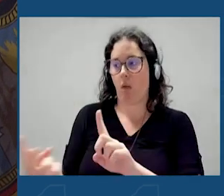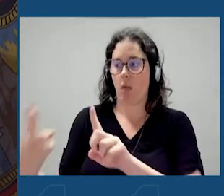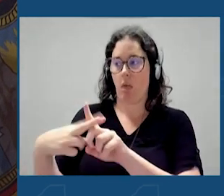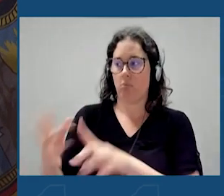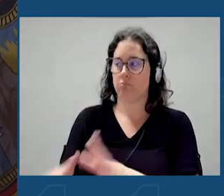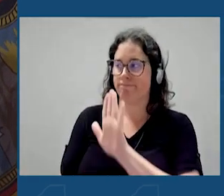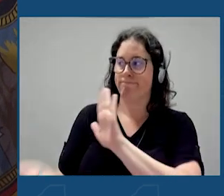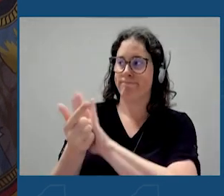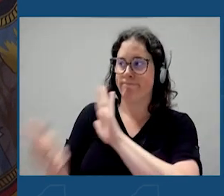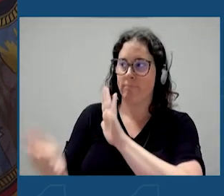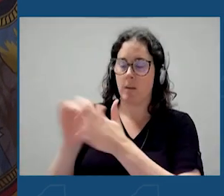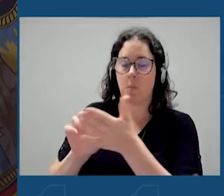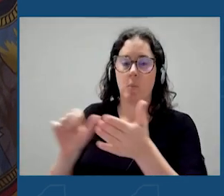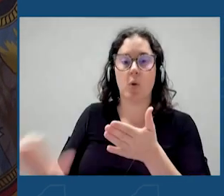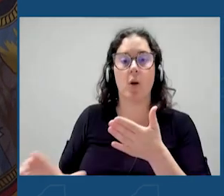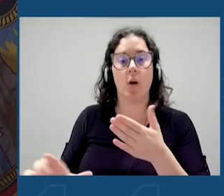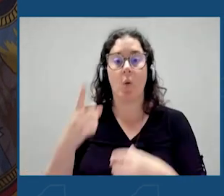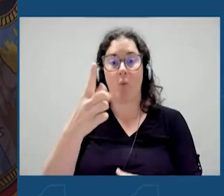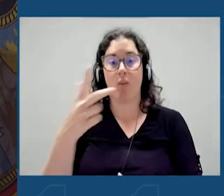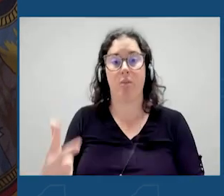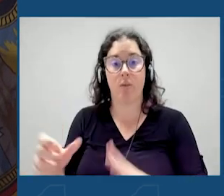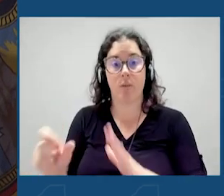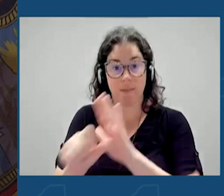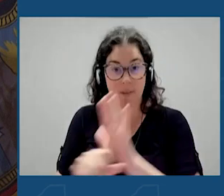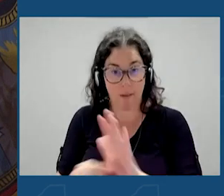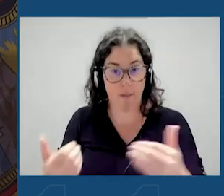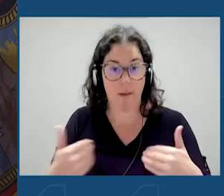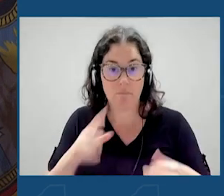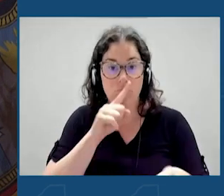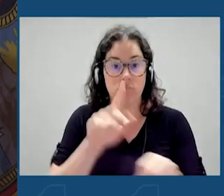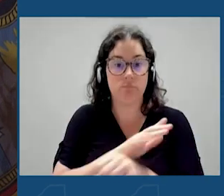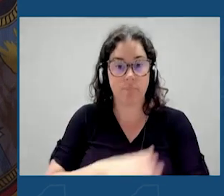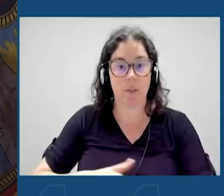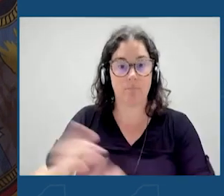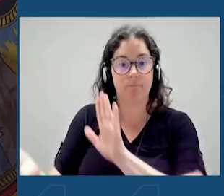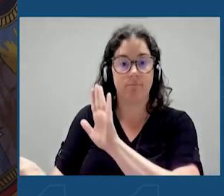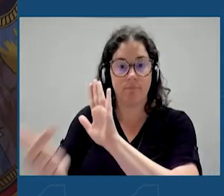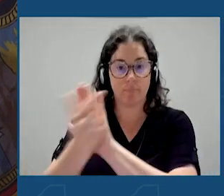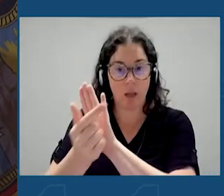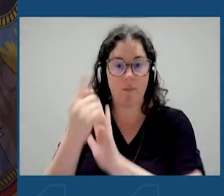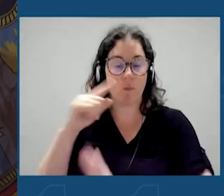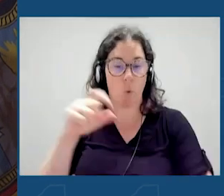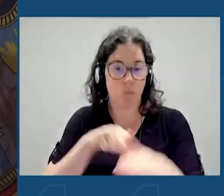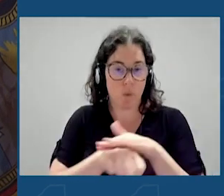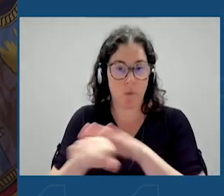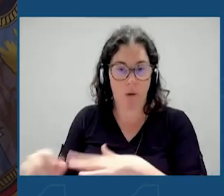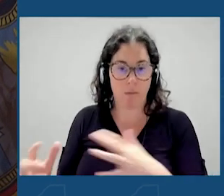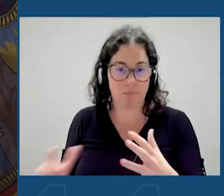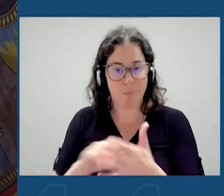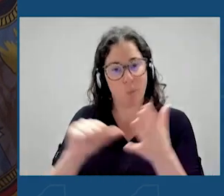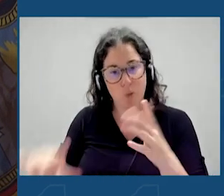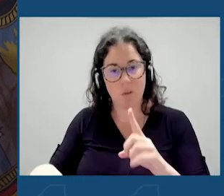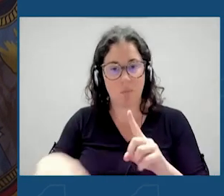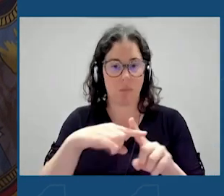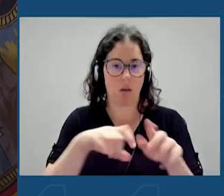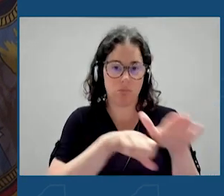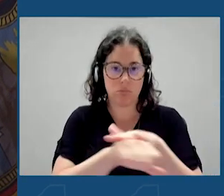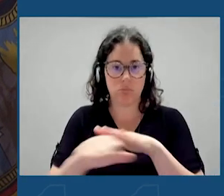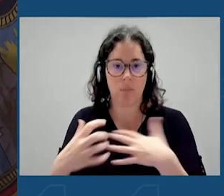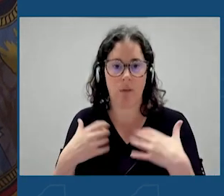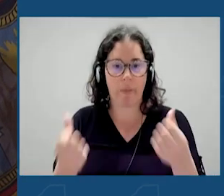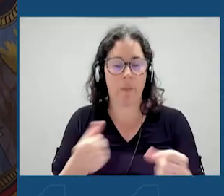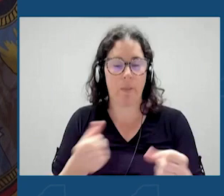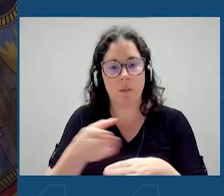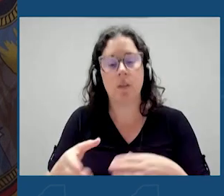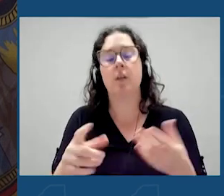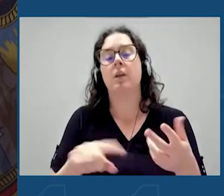Nearly a third of states in our country have enacted bans on abortion and reproductive health care. This bill becoming law will bring women in